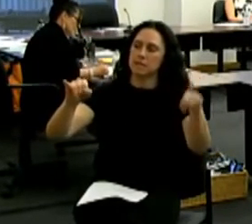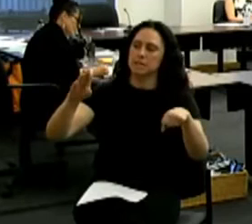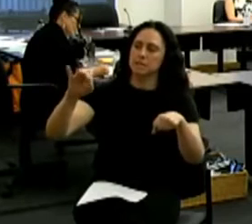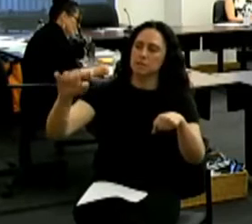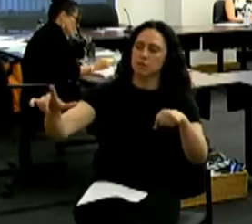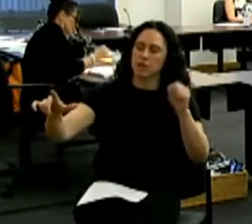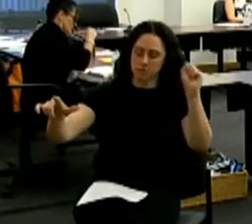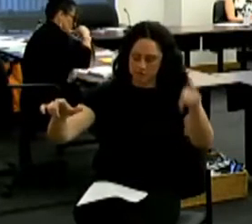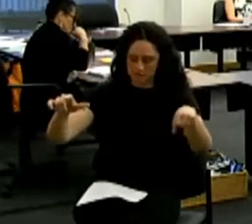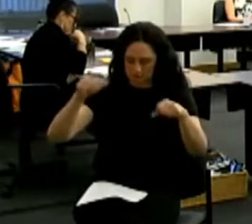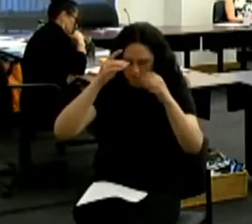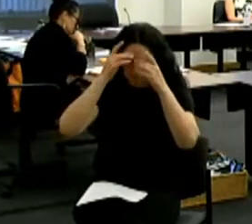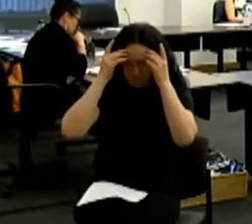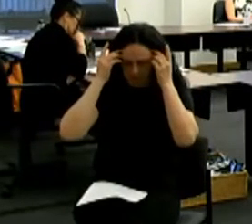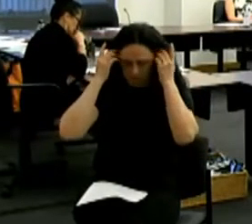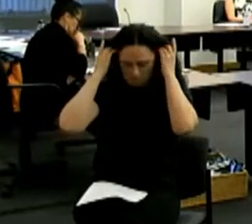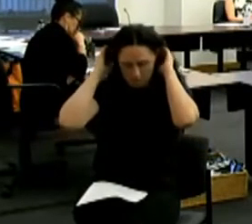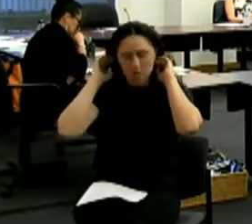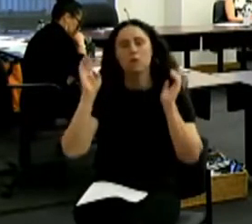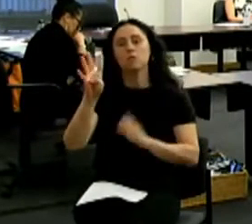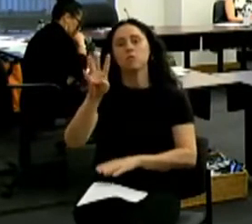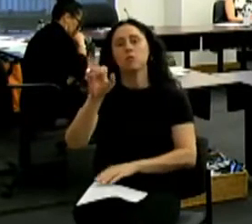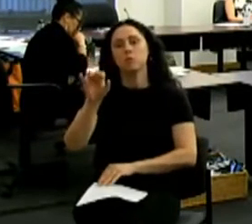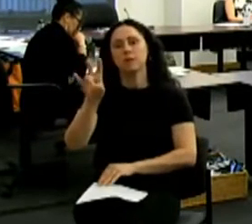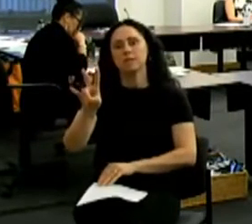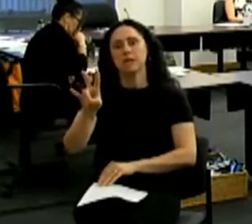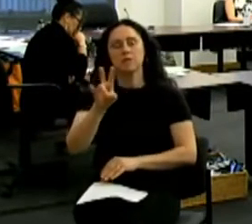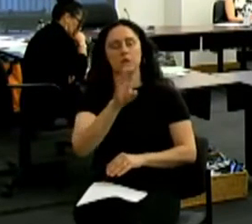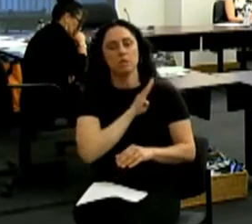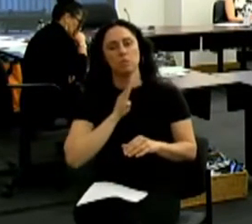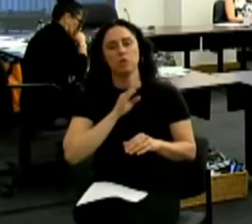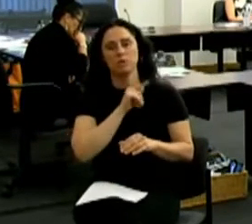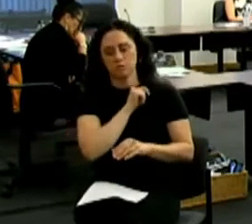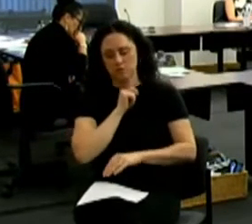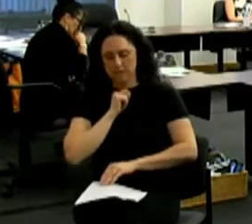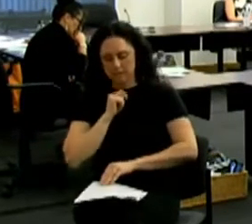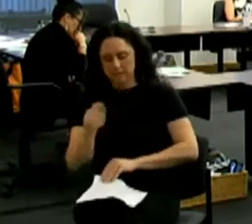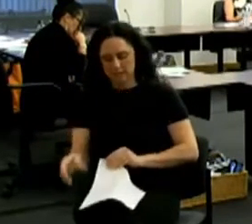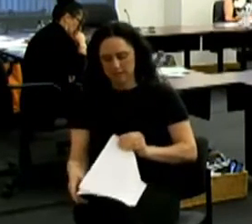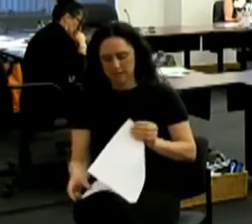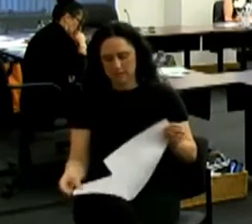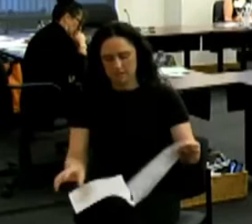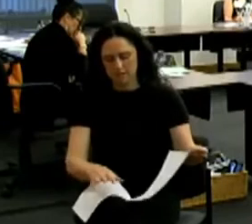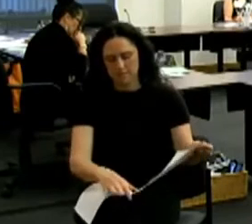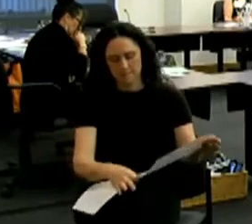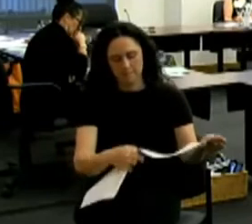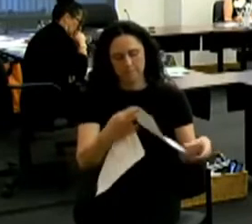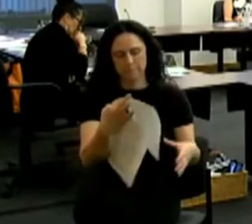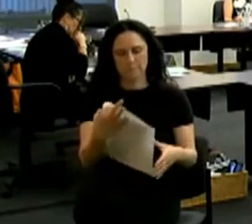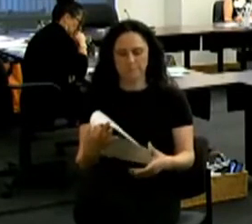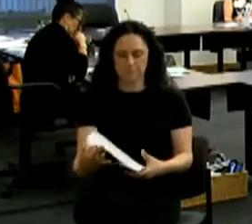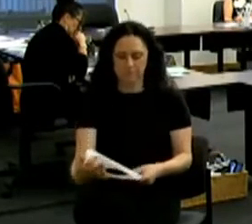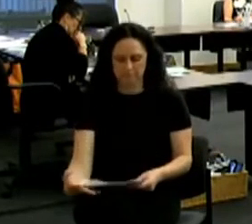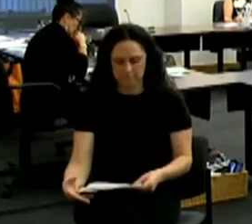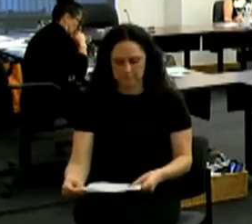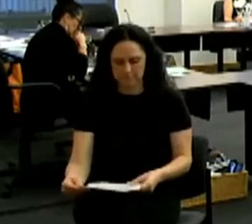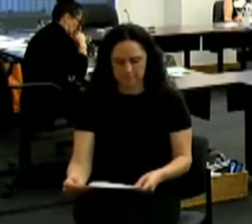O'Connell. Yes. 4.7, Board of Trustees adaptation of